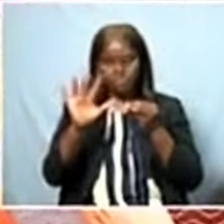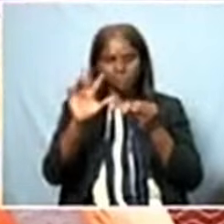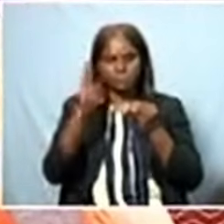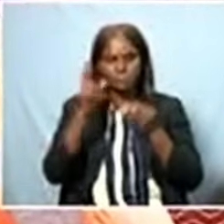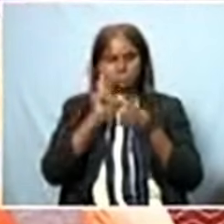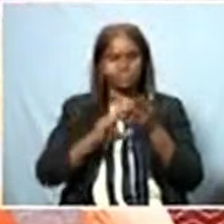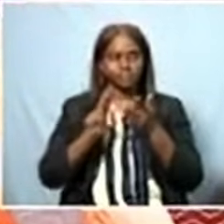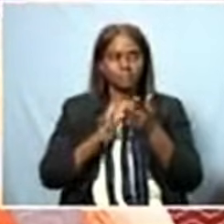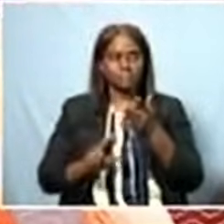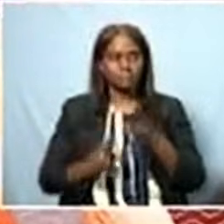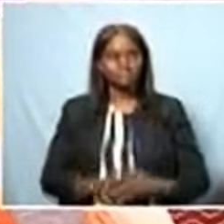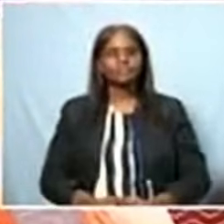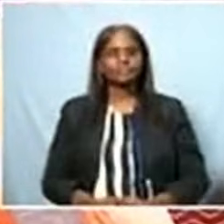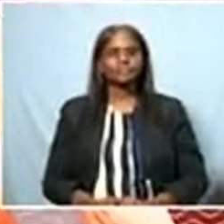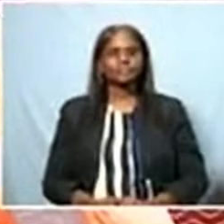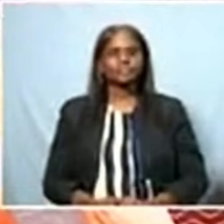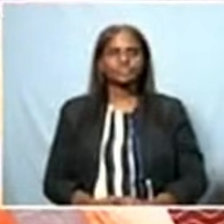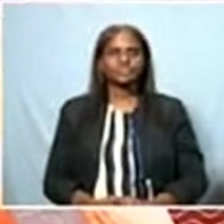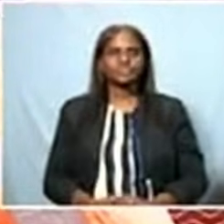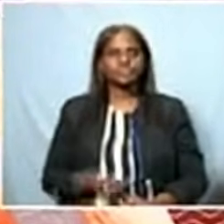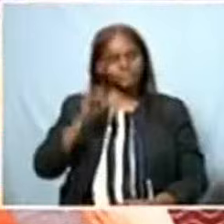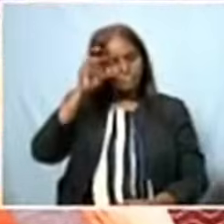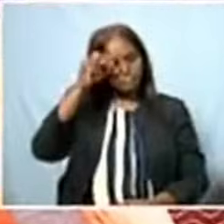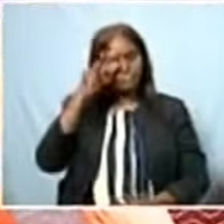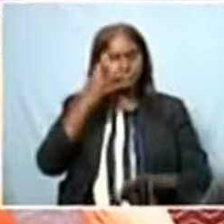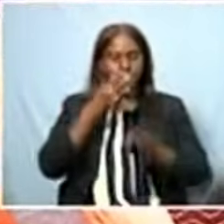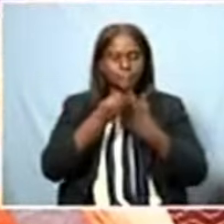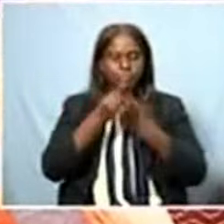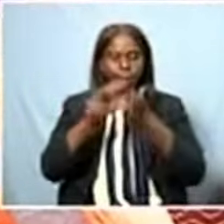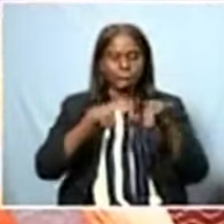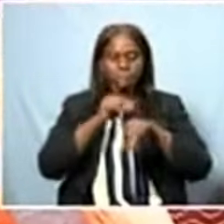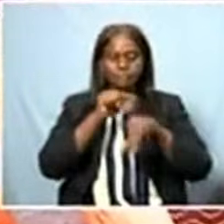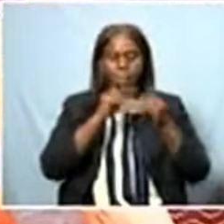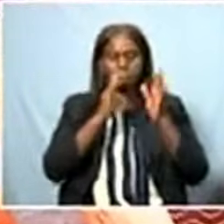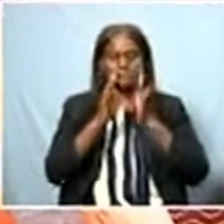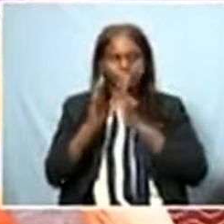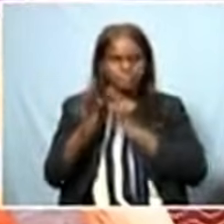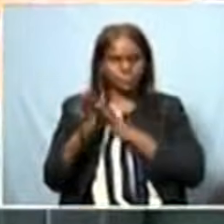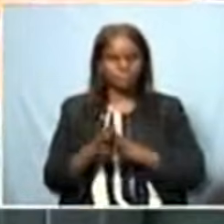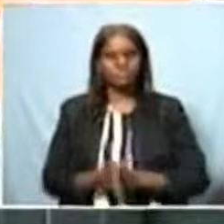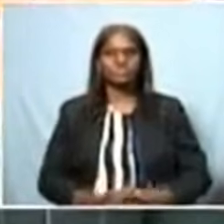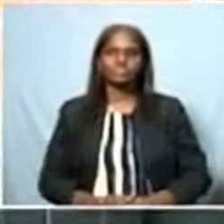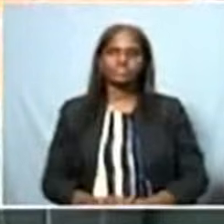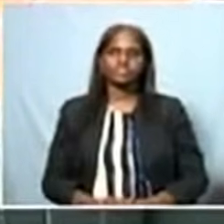third reading. The Honorable Minister of Finance and National Planning.